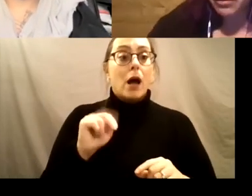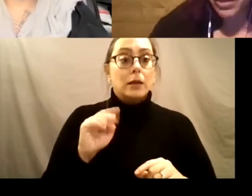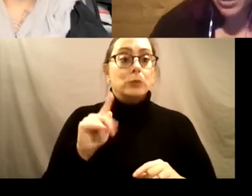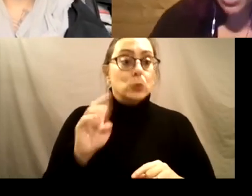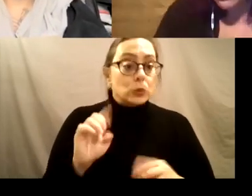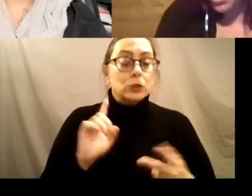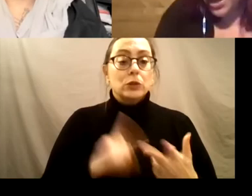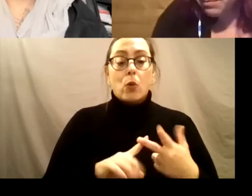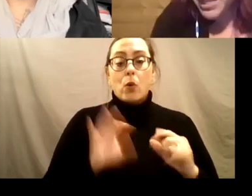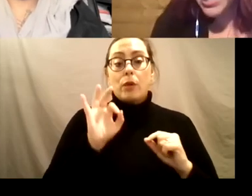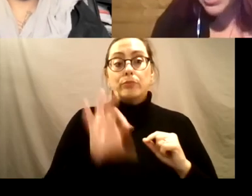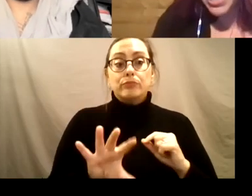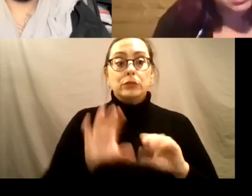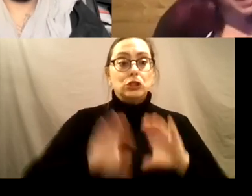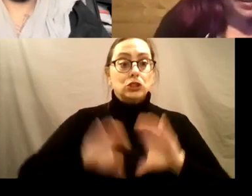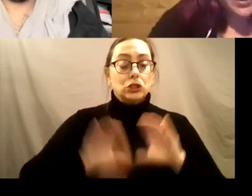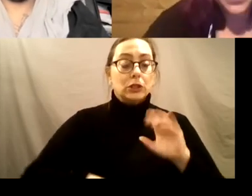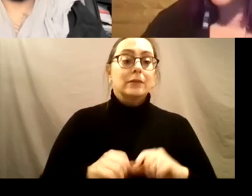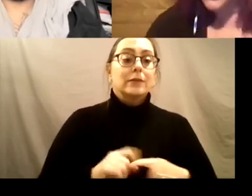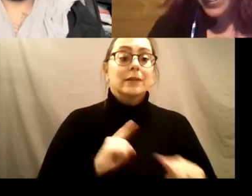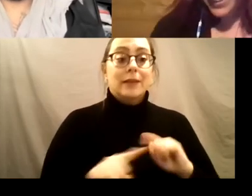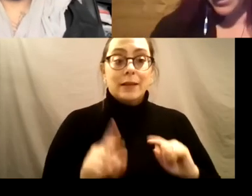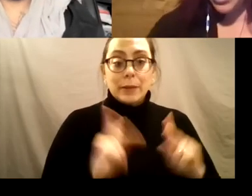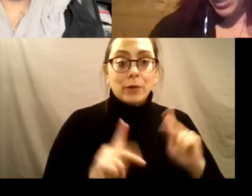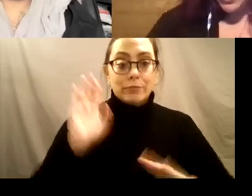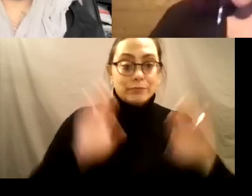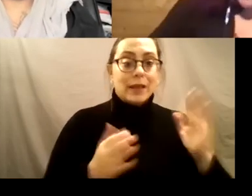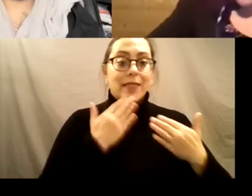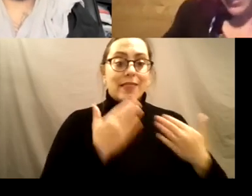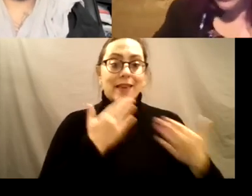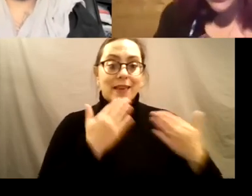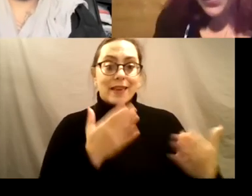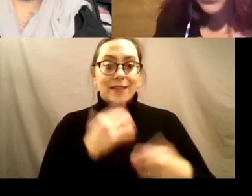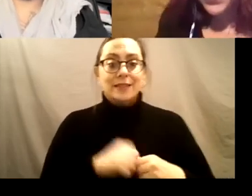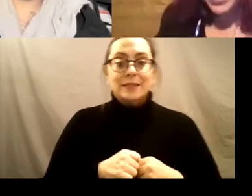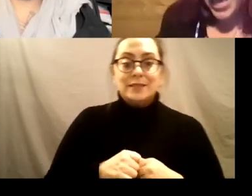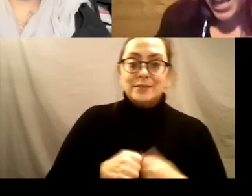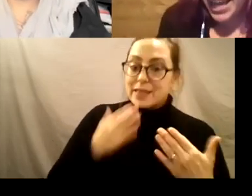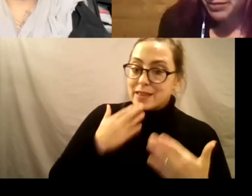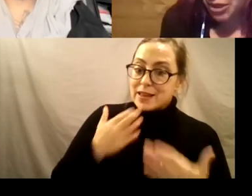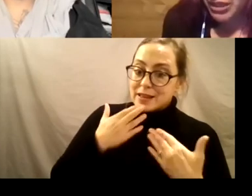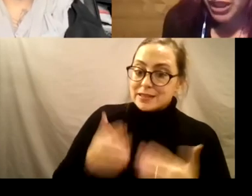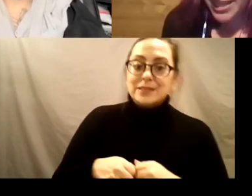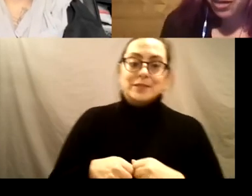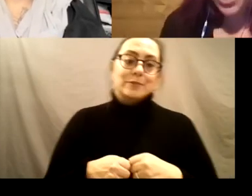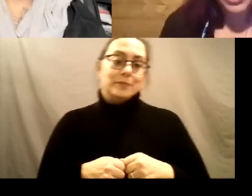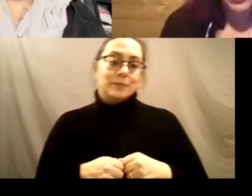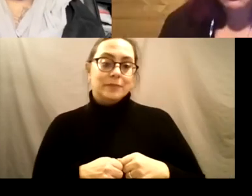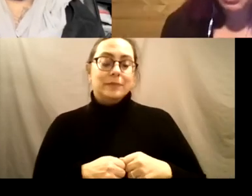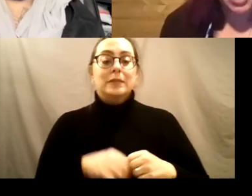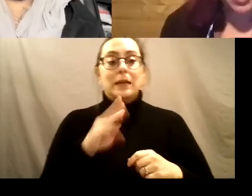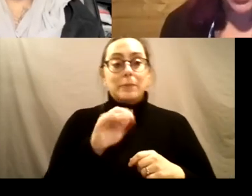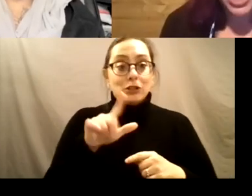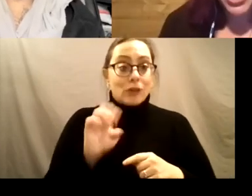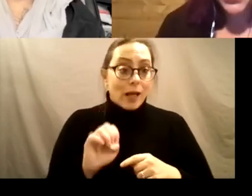see Marina M says, thanks, Mel. Thanks, in the chat there. Oh. And Michelle Pichette said, really